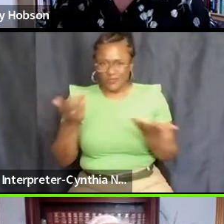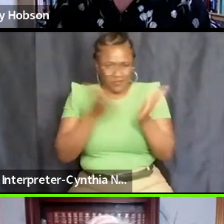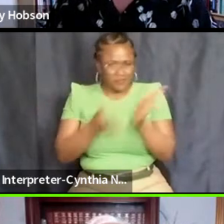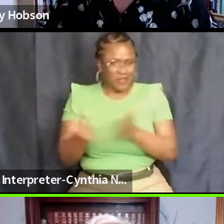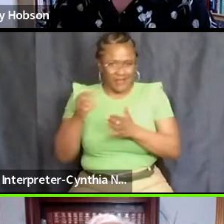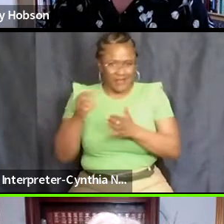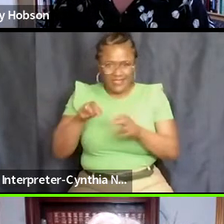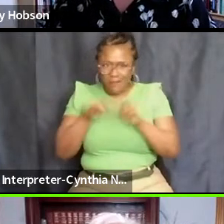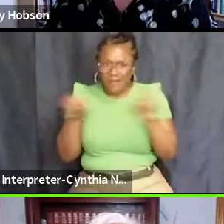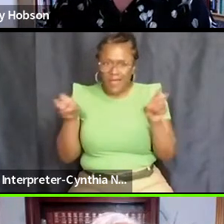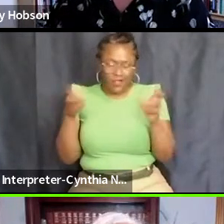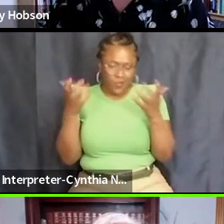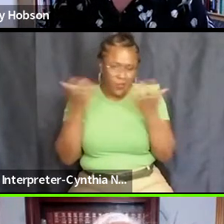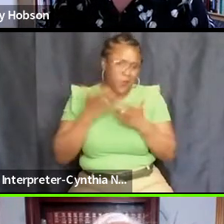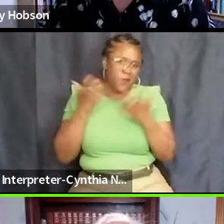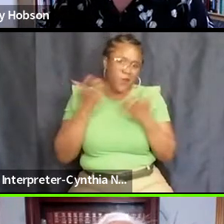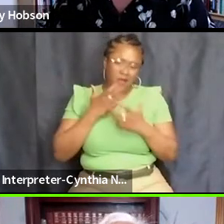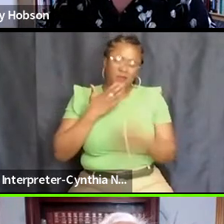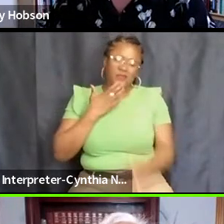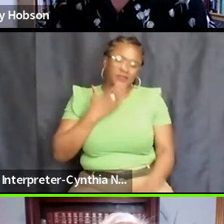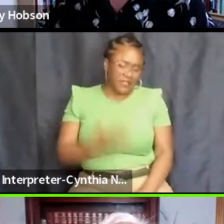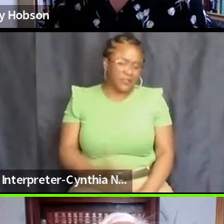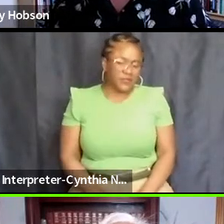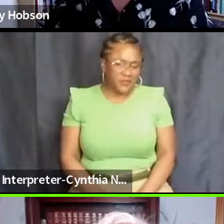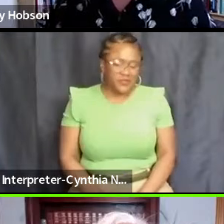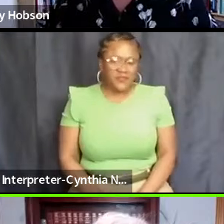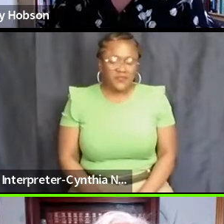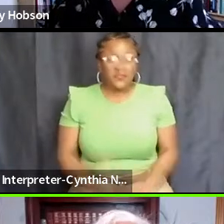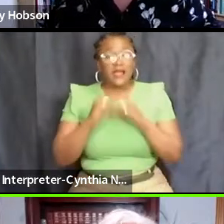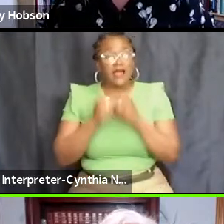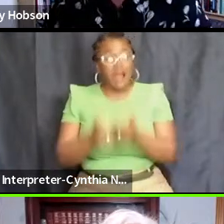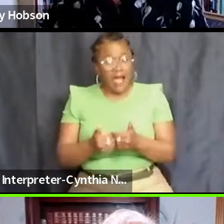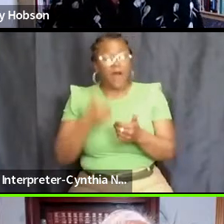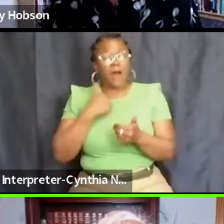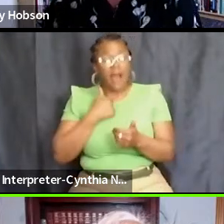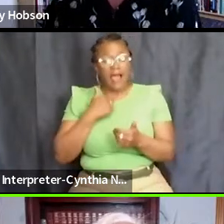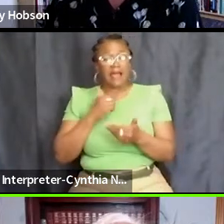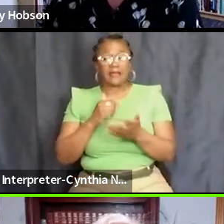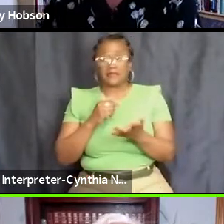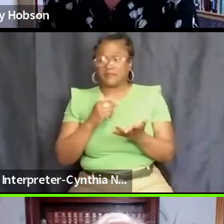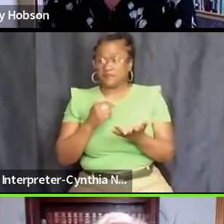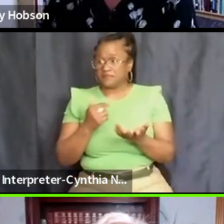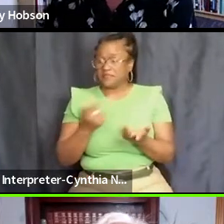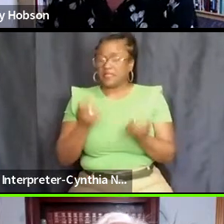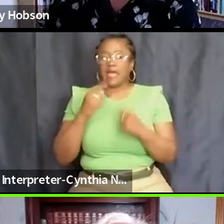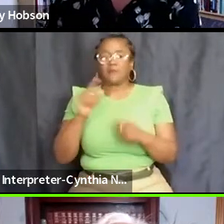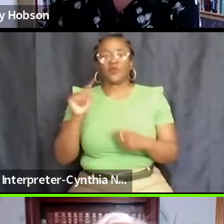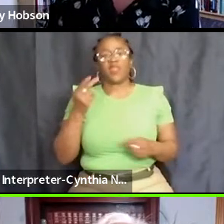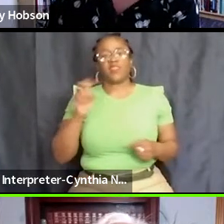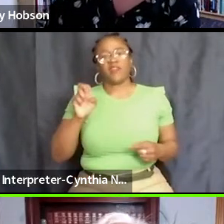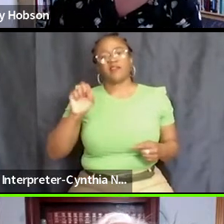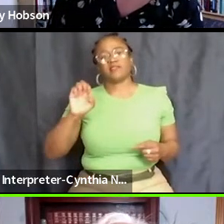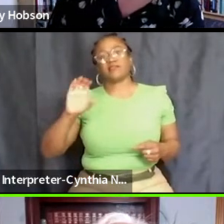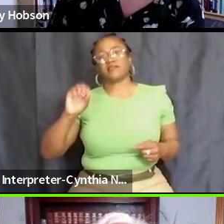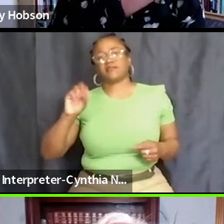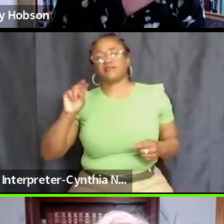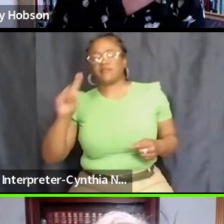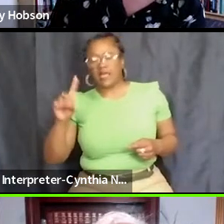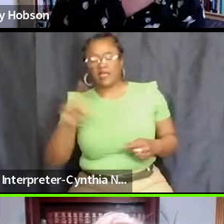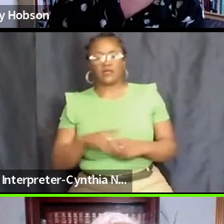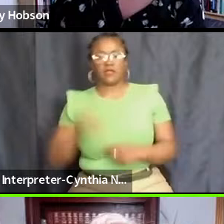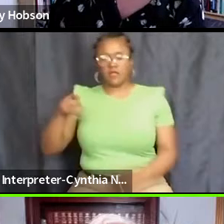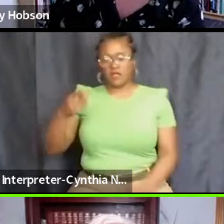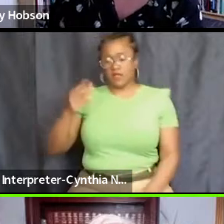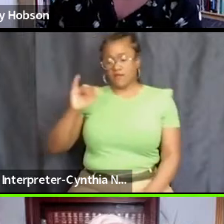panel. Wow, just thank you. How I came to the second was through the killing of Philando